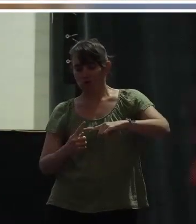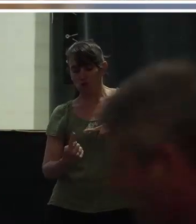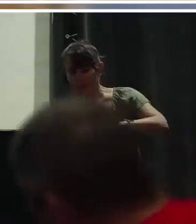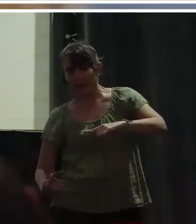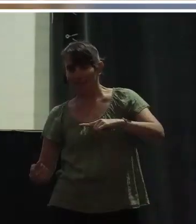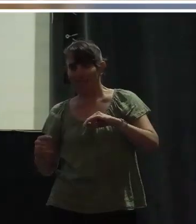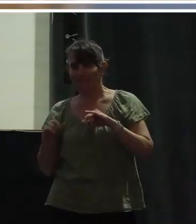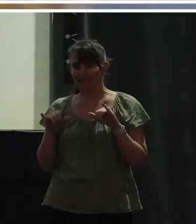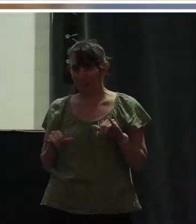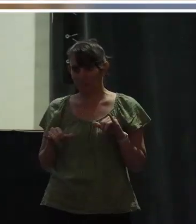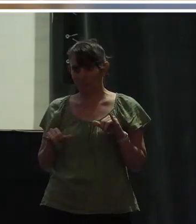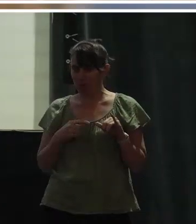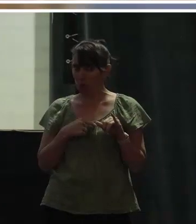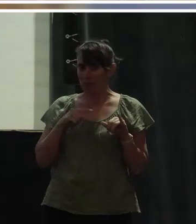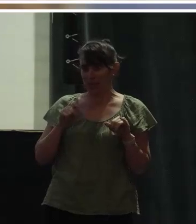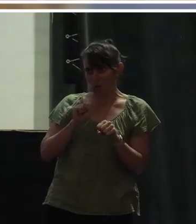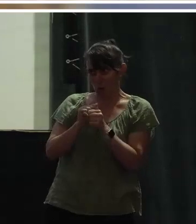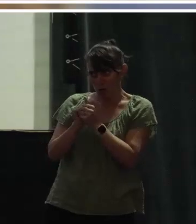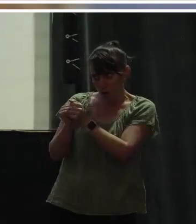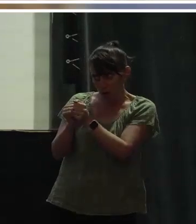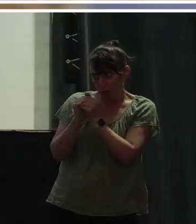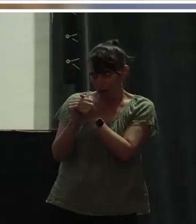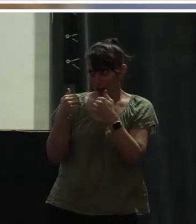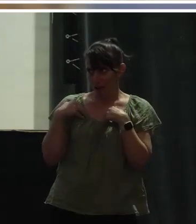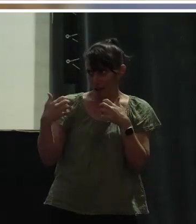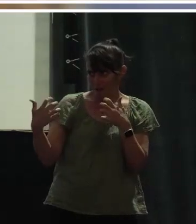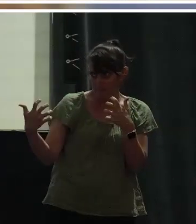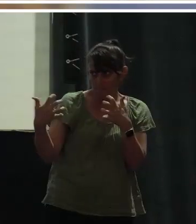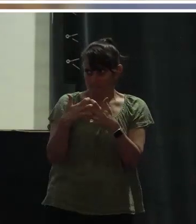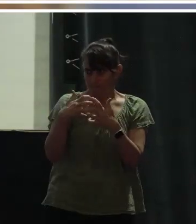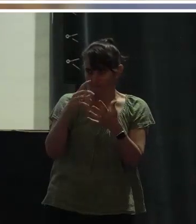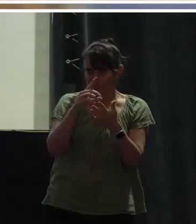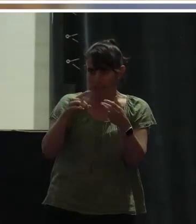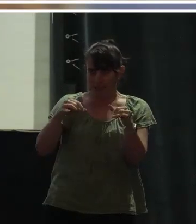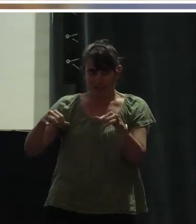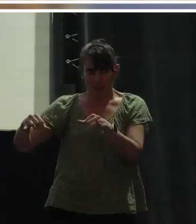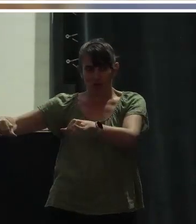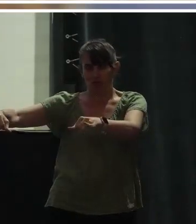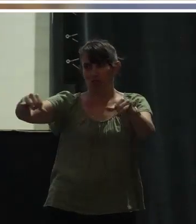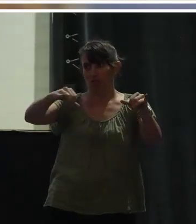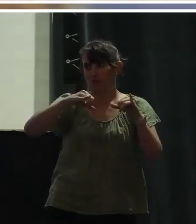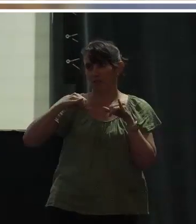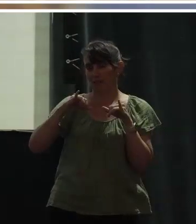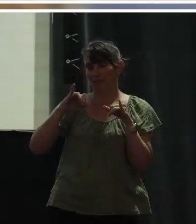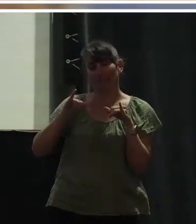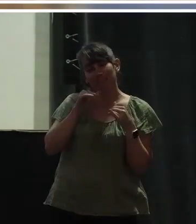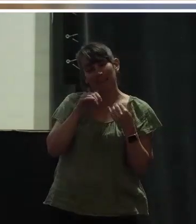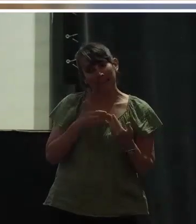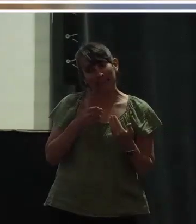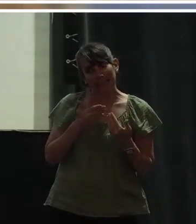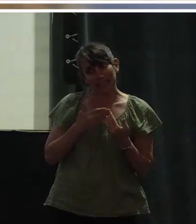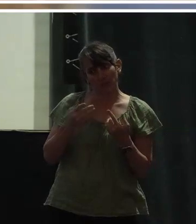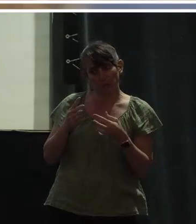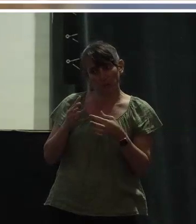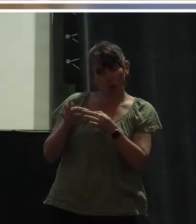working together, and they've been great partners, have the same design standards across the projects, and that's no easy feat. Also want